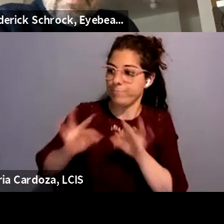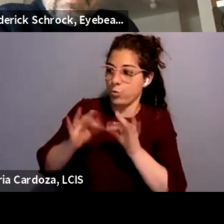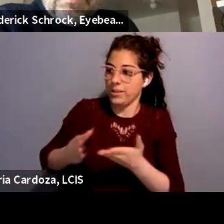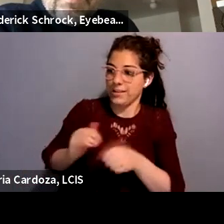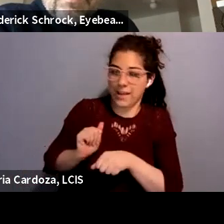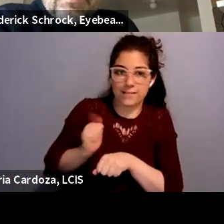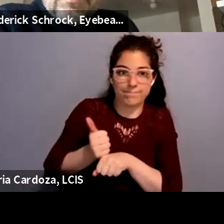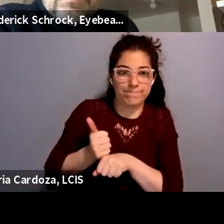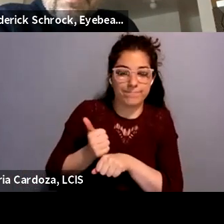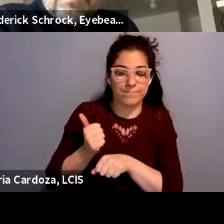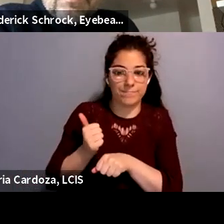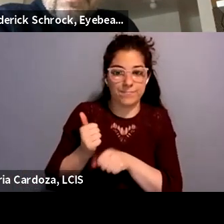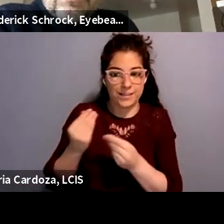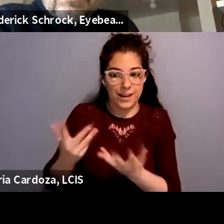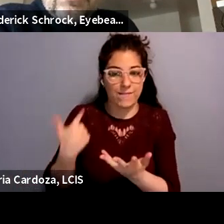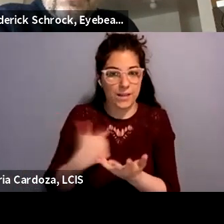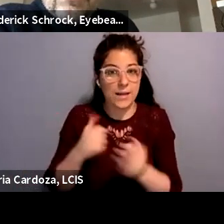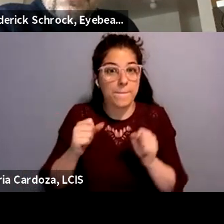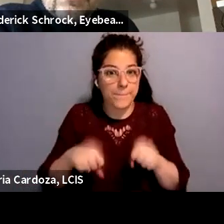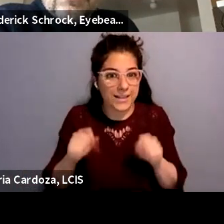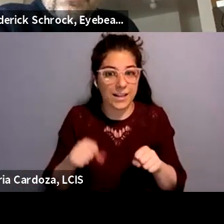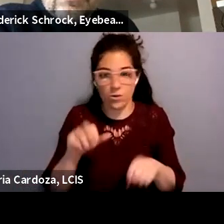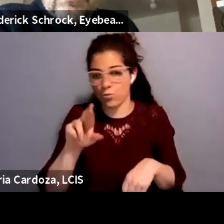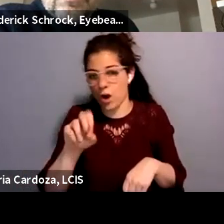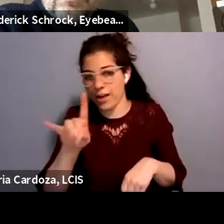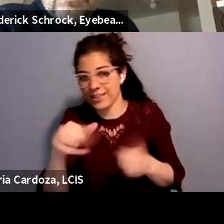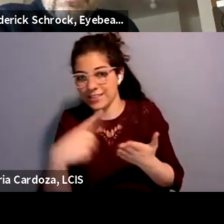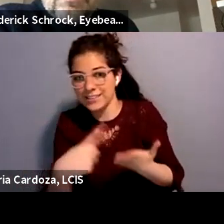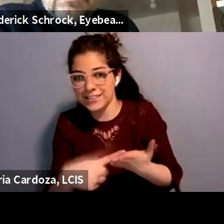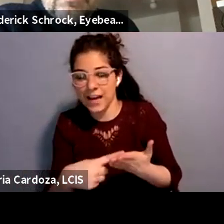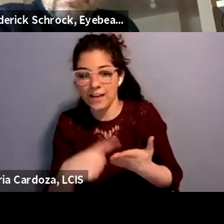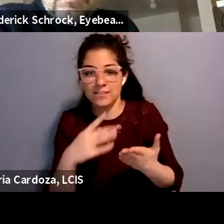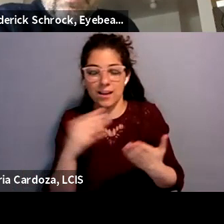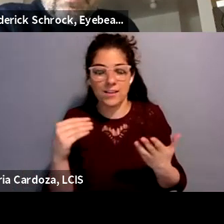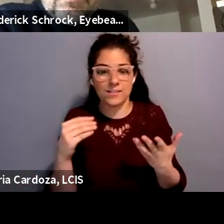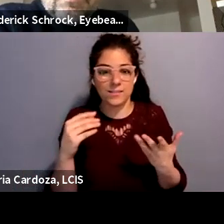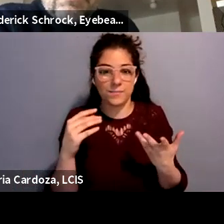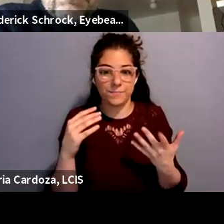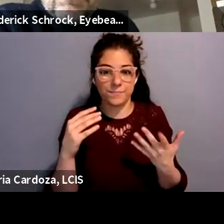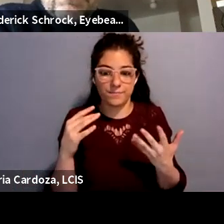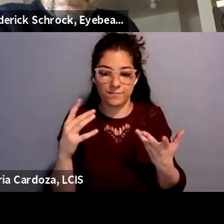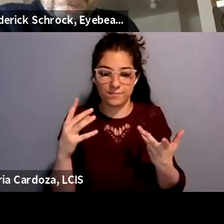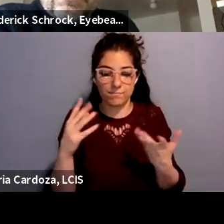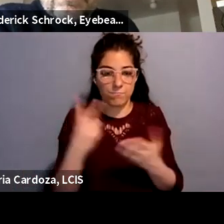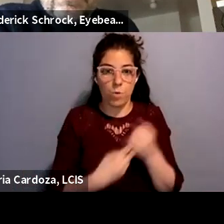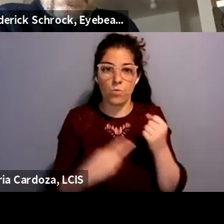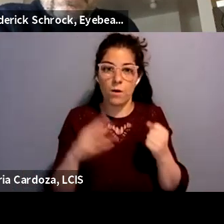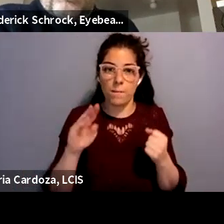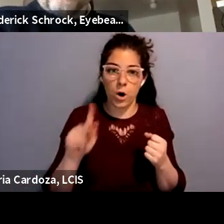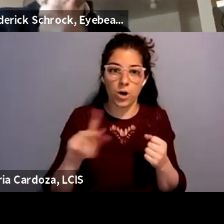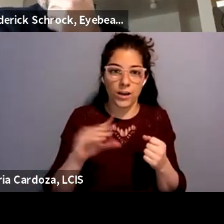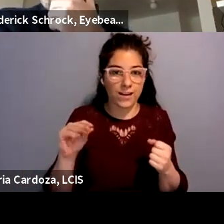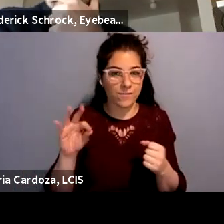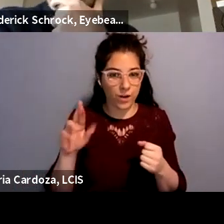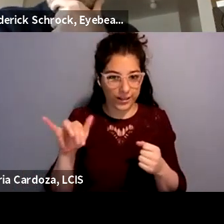place that gave us the ability, as Roddy discussed, and also as you know, both Mark and Francis have